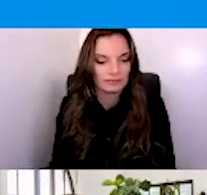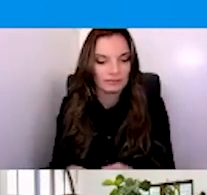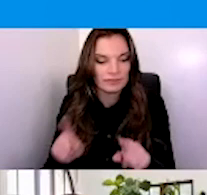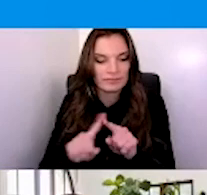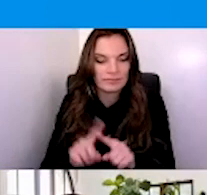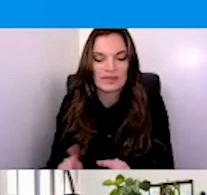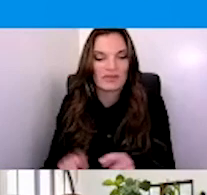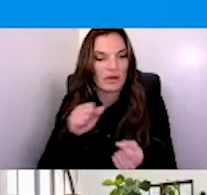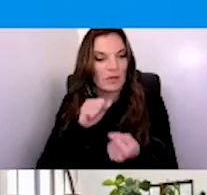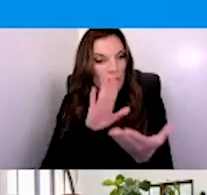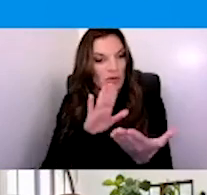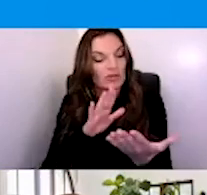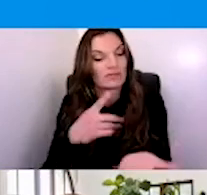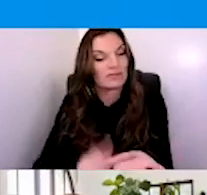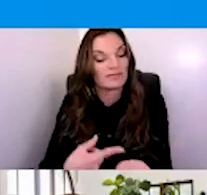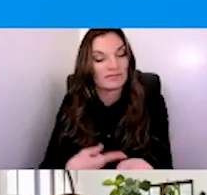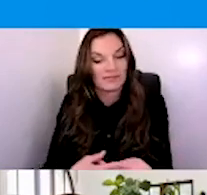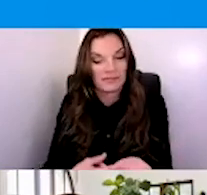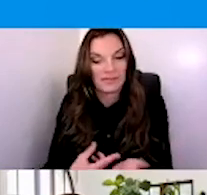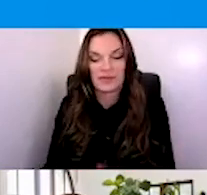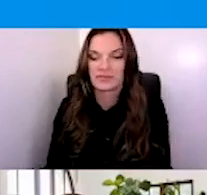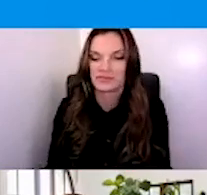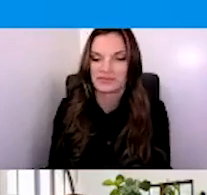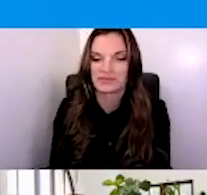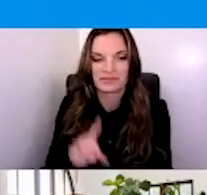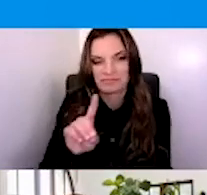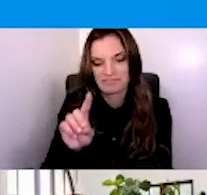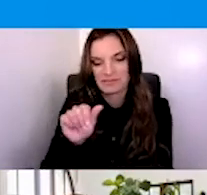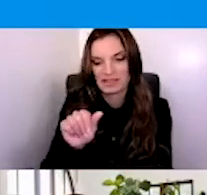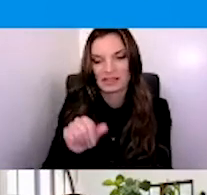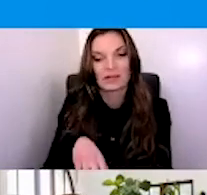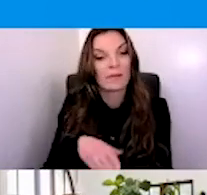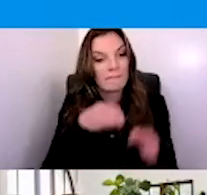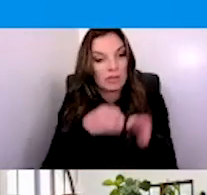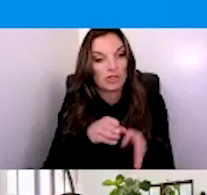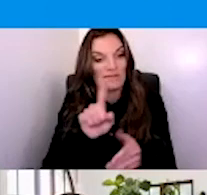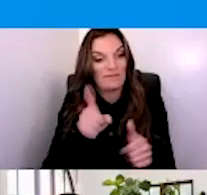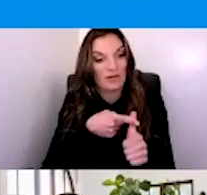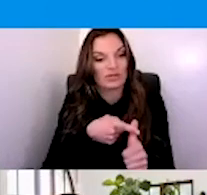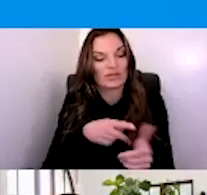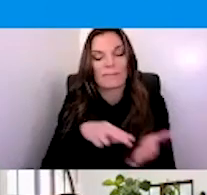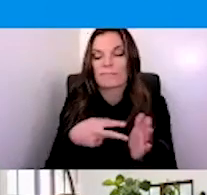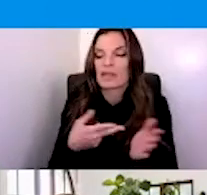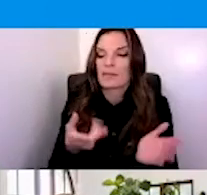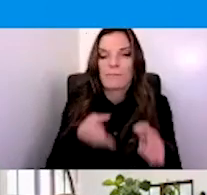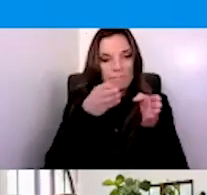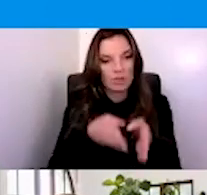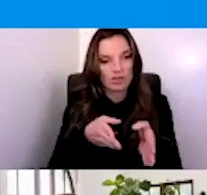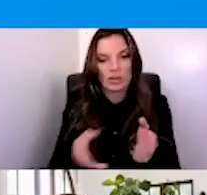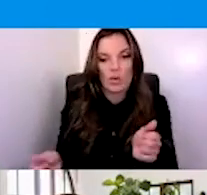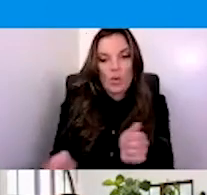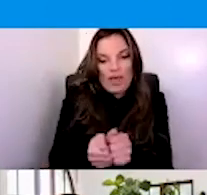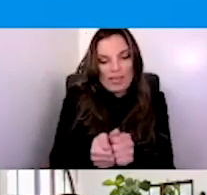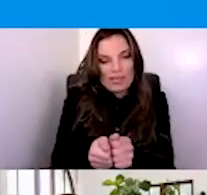approaches to talking about disability. One approach is person first language, where you say person with a disability. You might